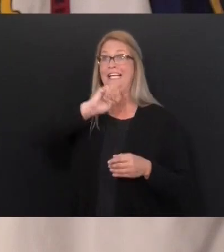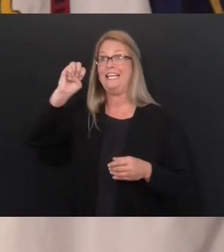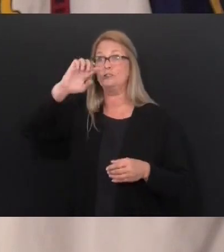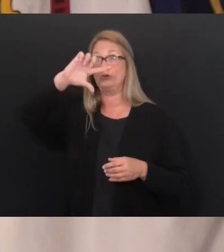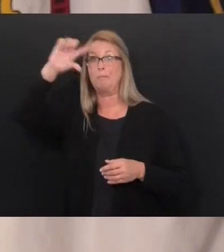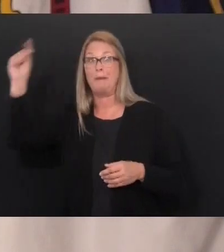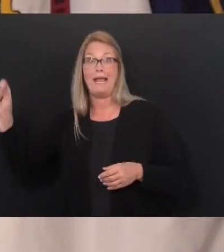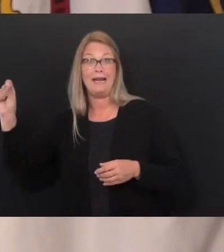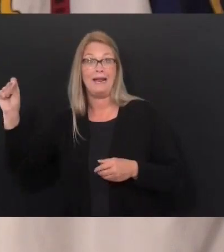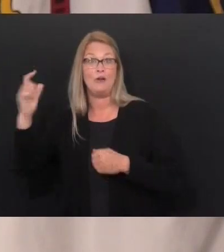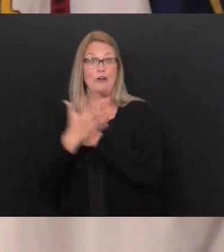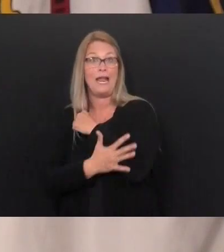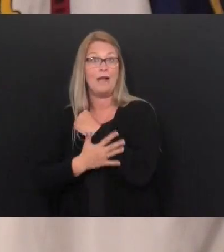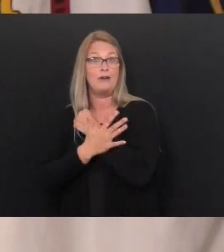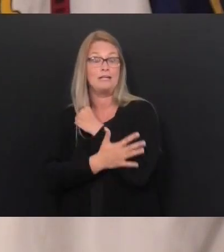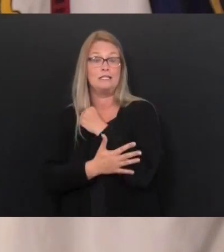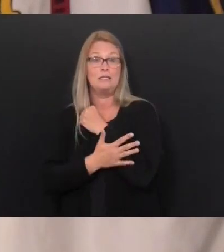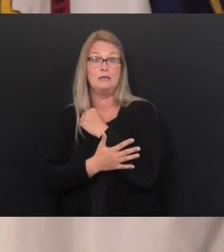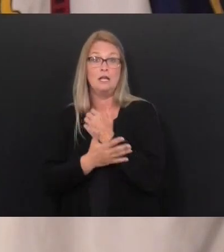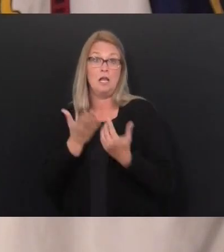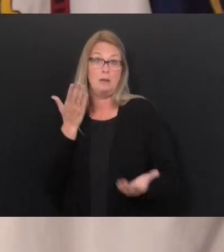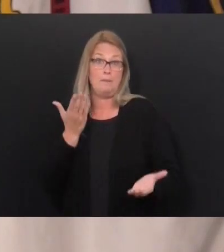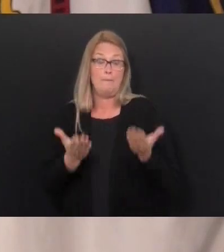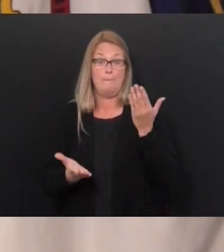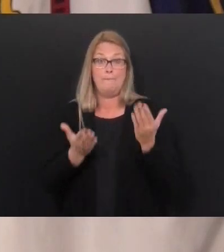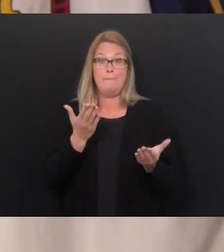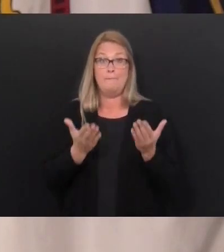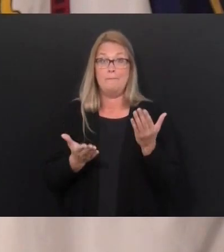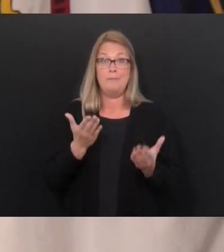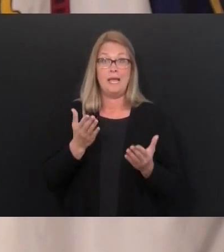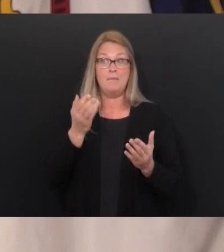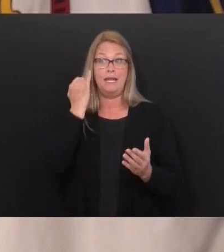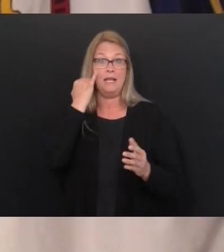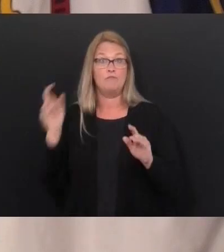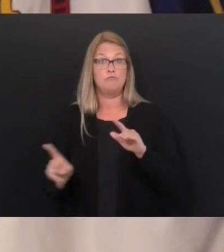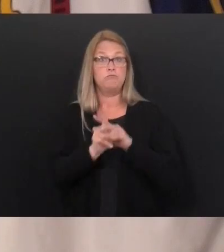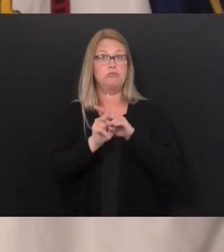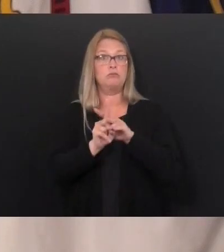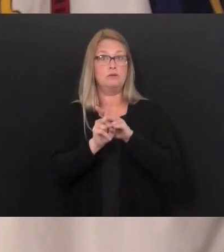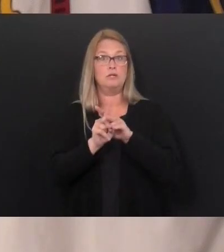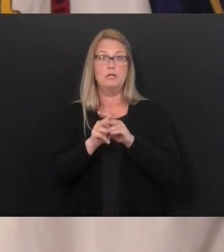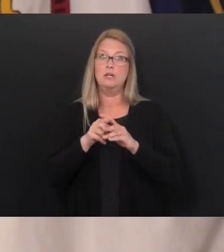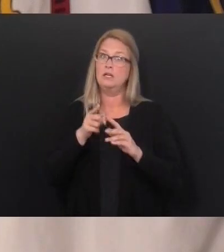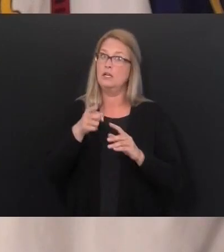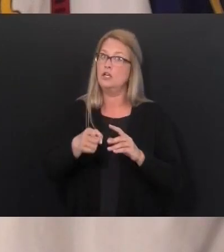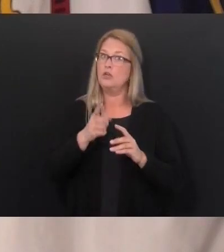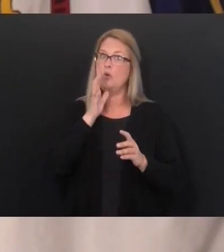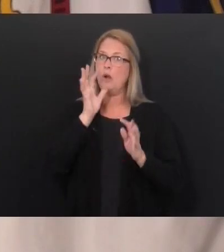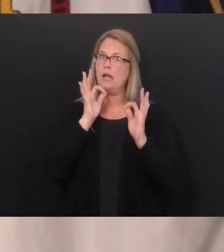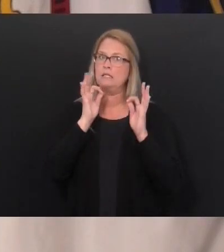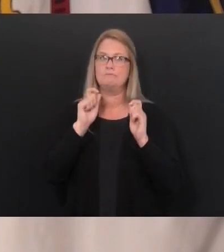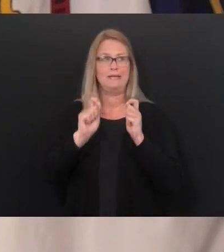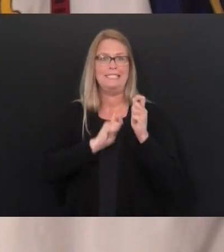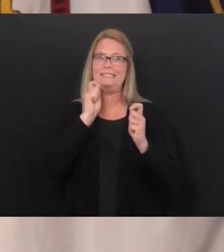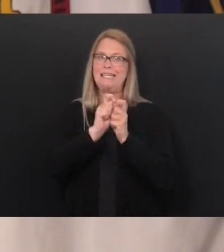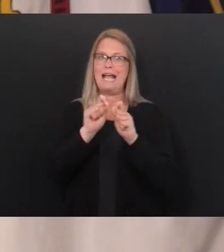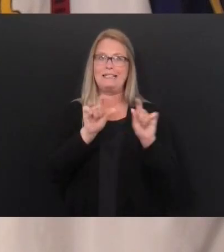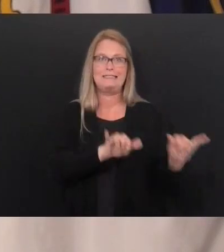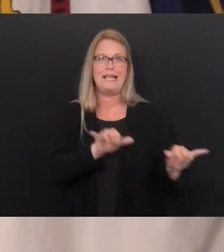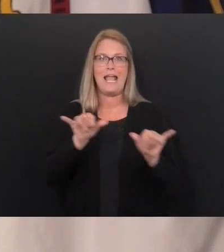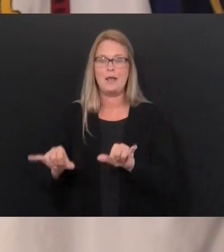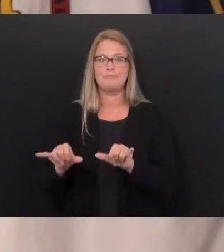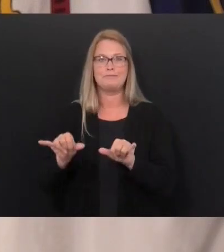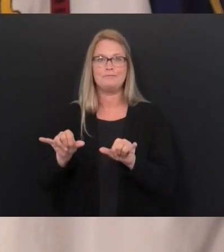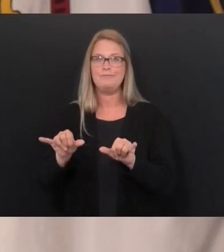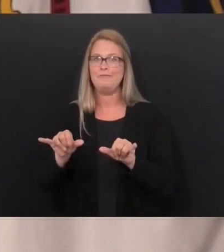Panhandle counties, don't expect that if there's a real problem there, that you're going to be treated exactly the same as maybe a